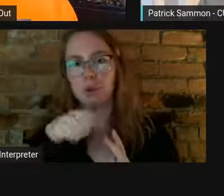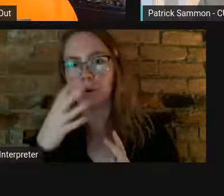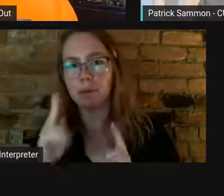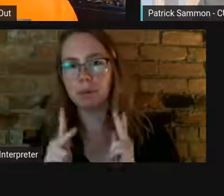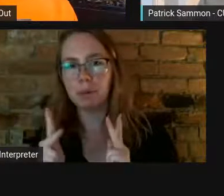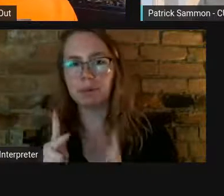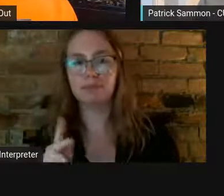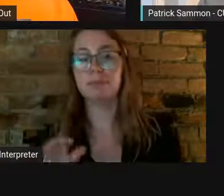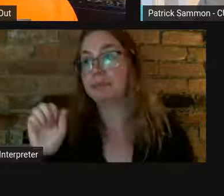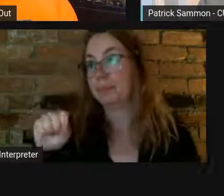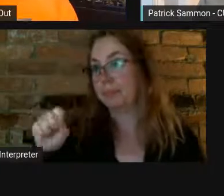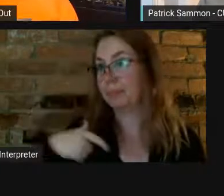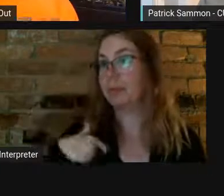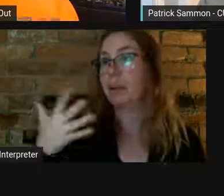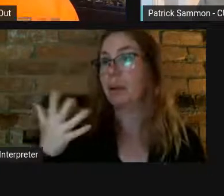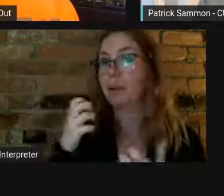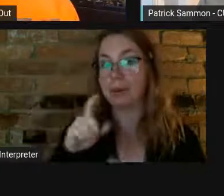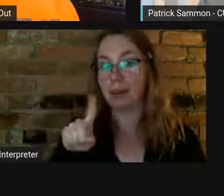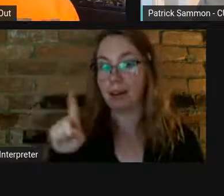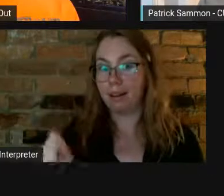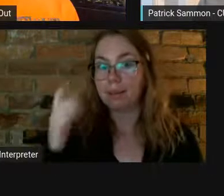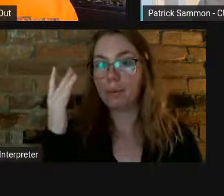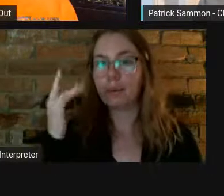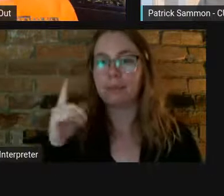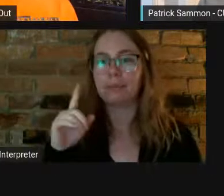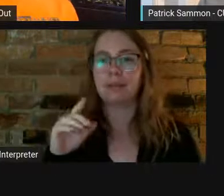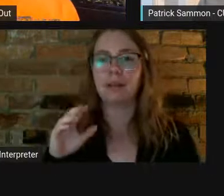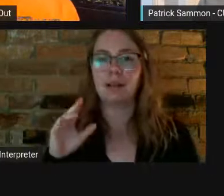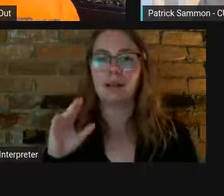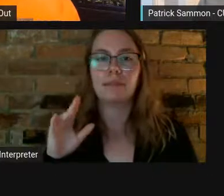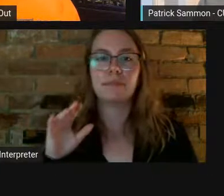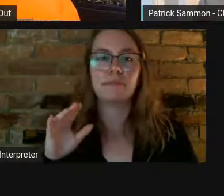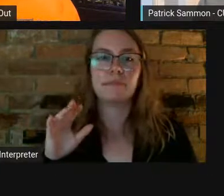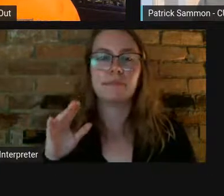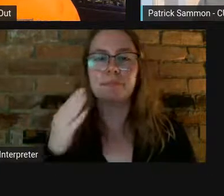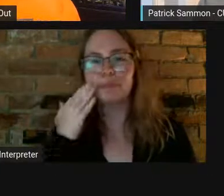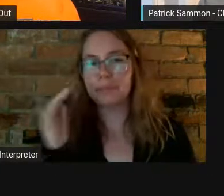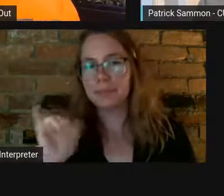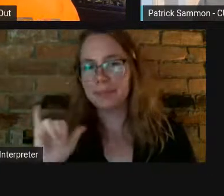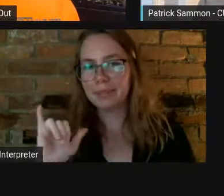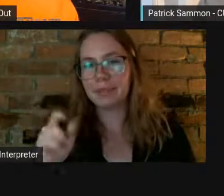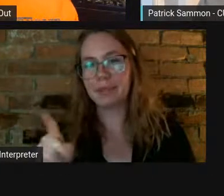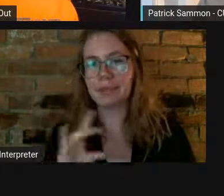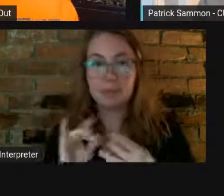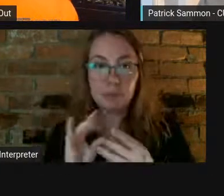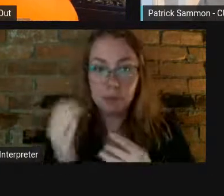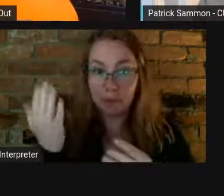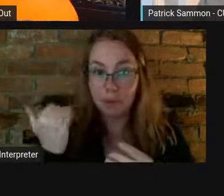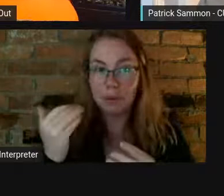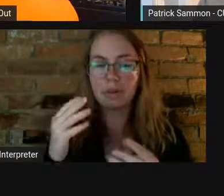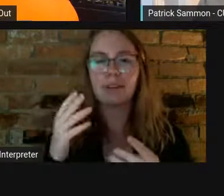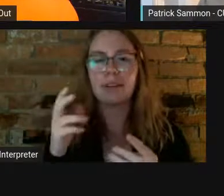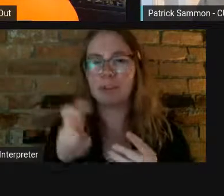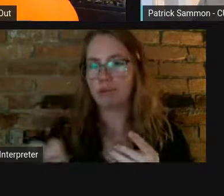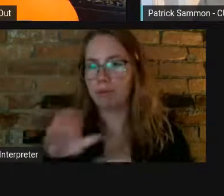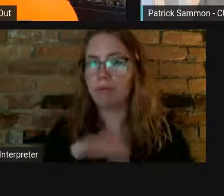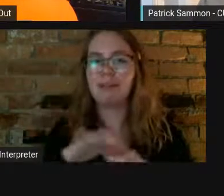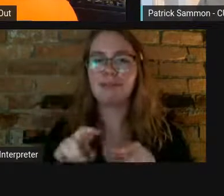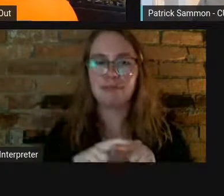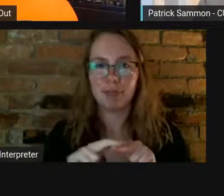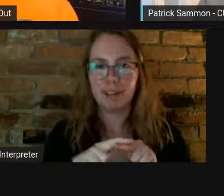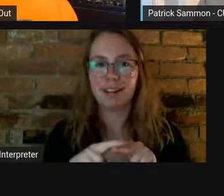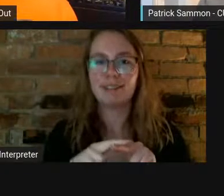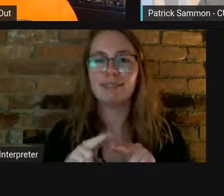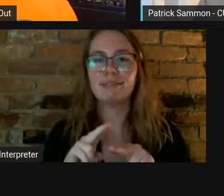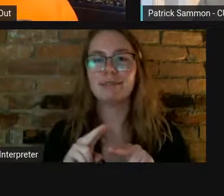I was going to ask, because you know, like you mentioned, the trip on the train, on